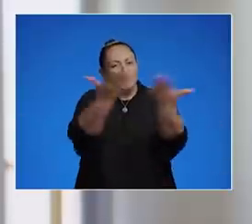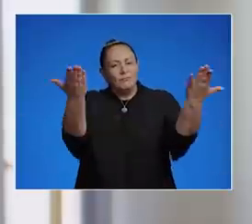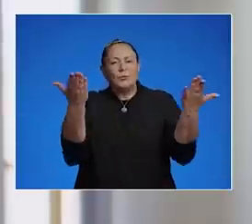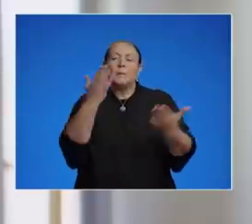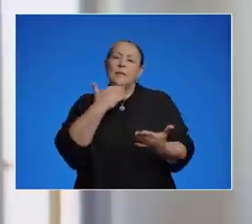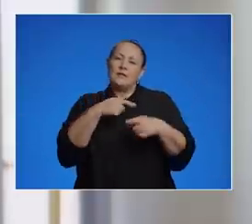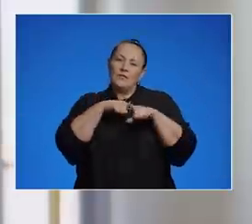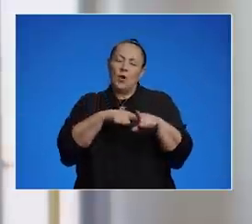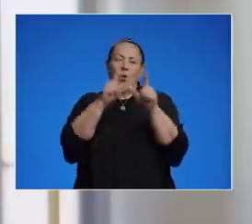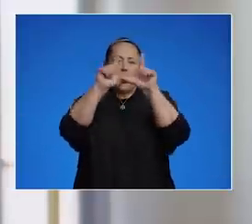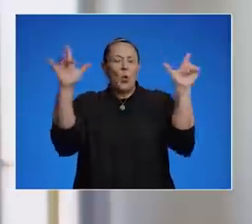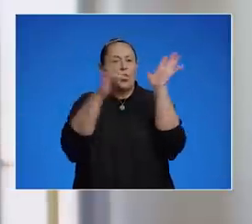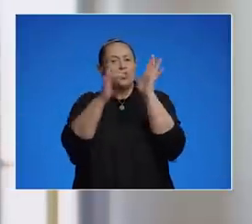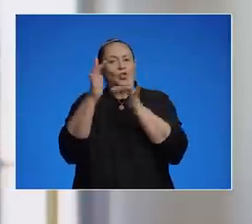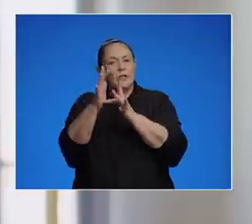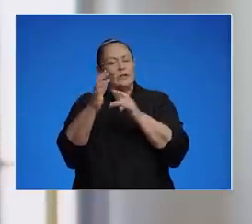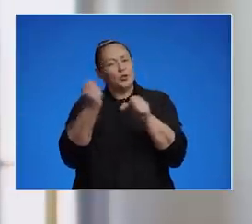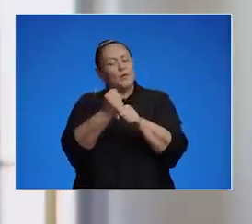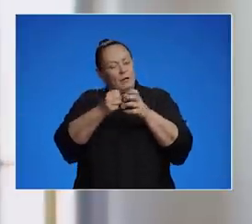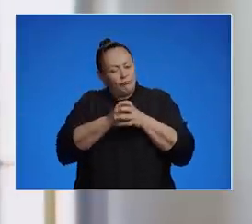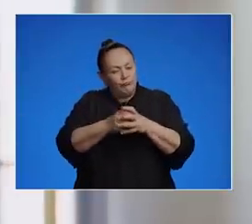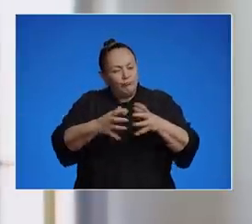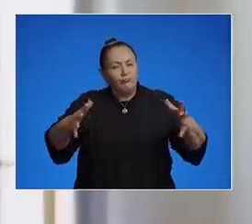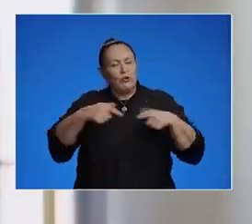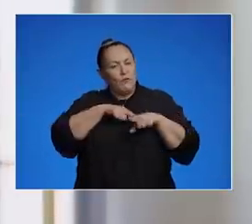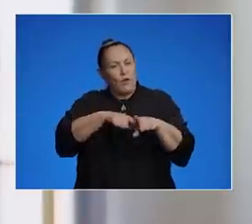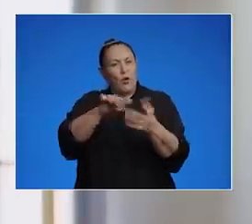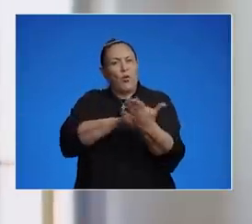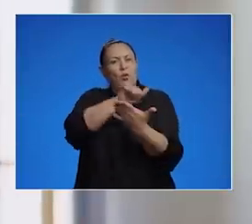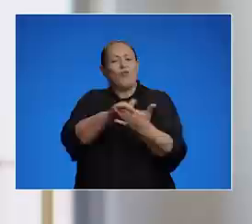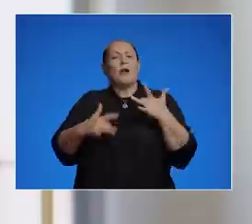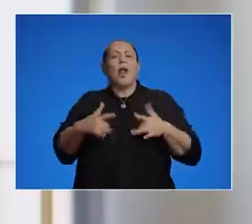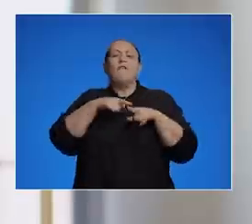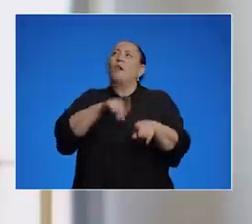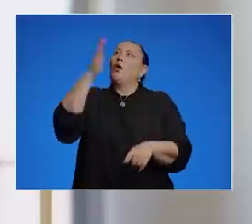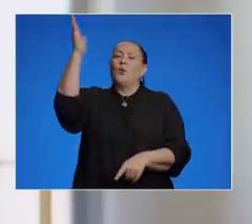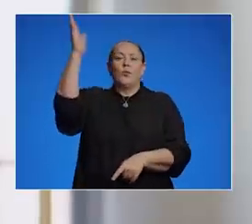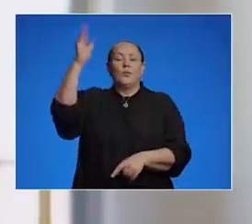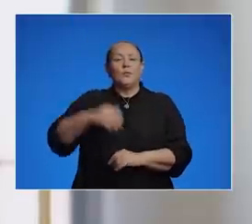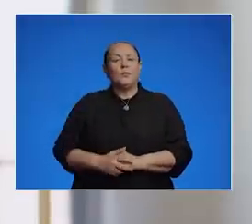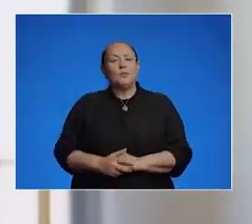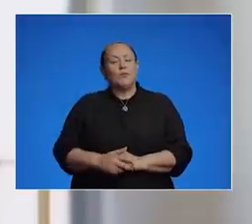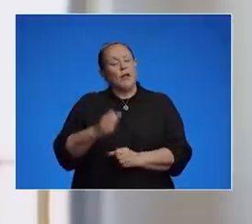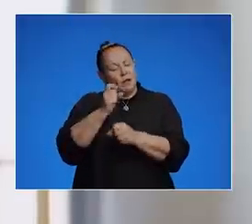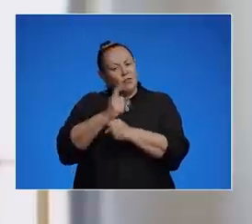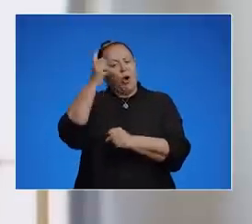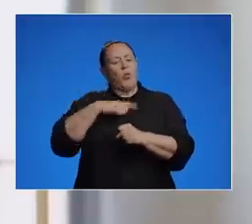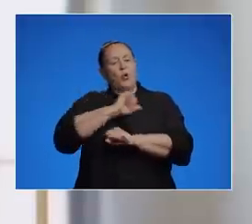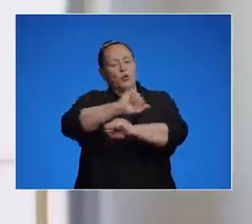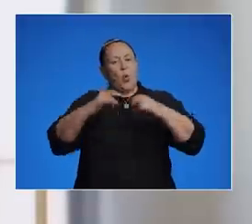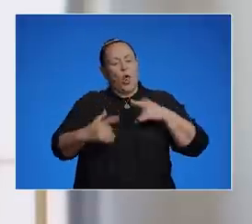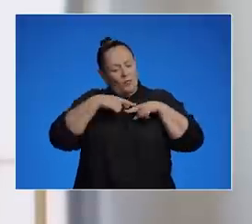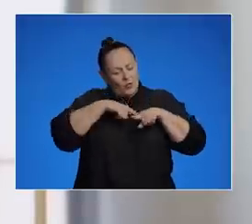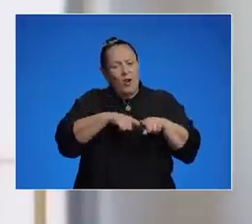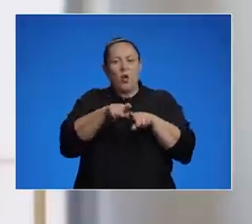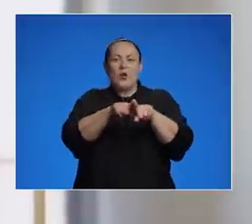to you in the Lord Jesus to make more and more progress in the kind of life you are meant to live. The life that God wants, as you